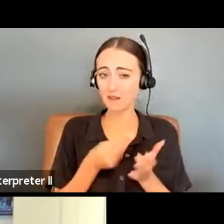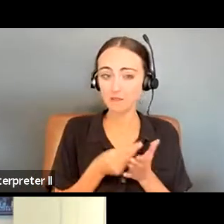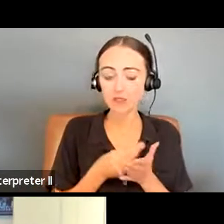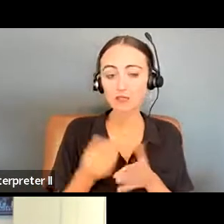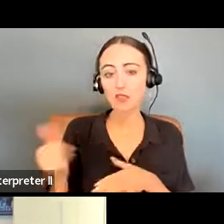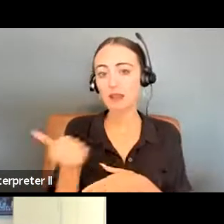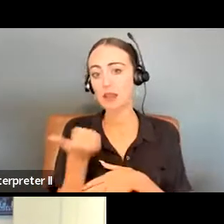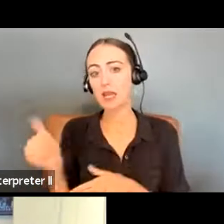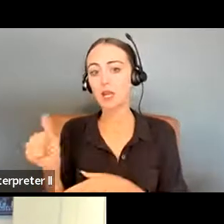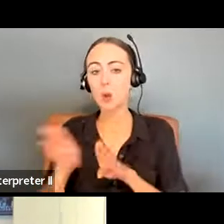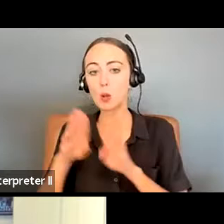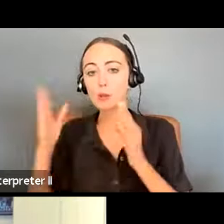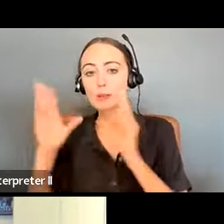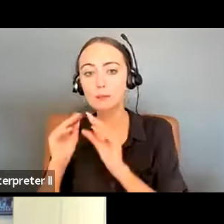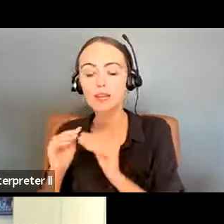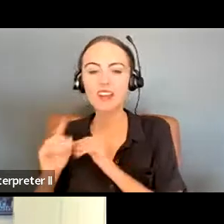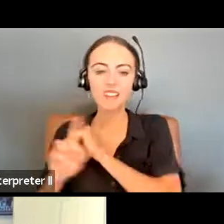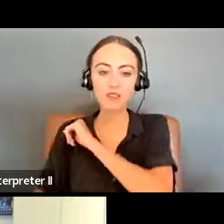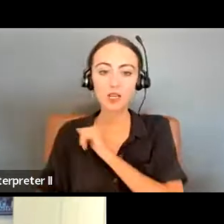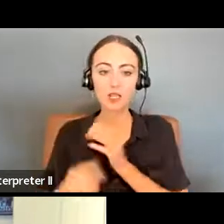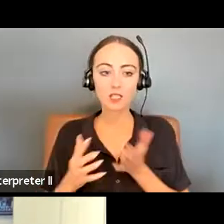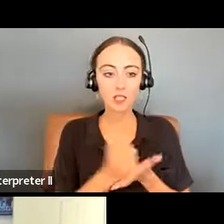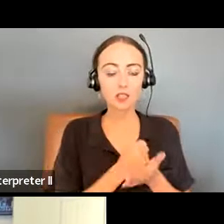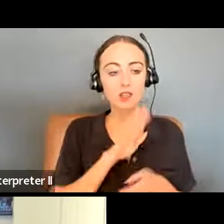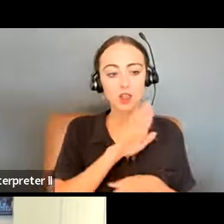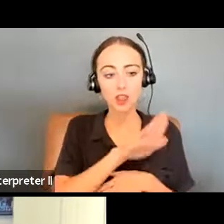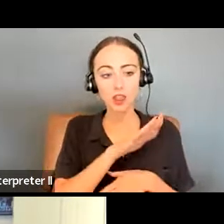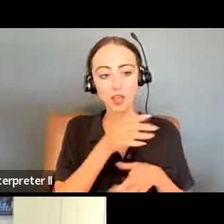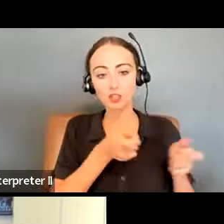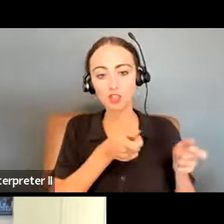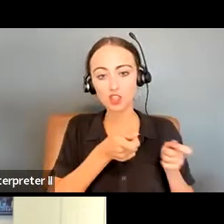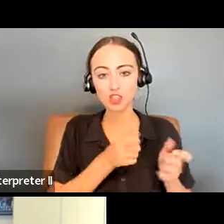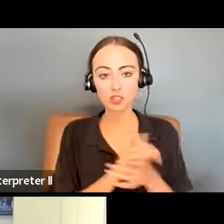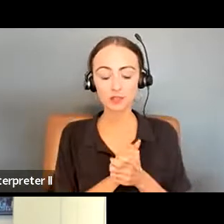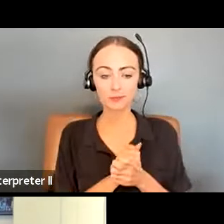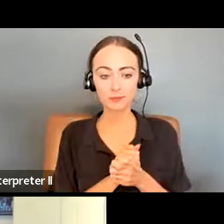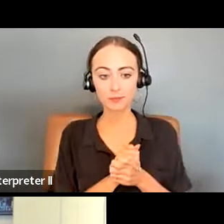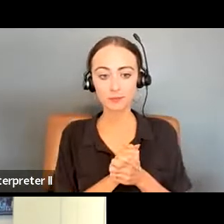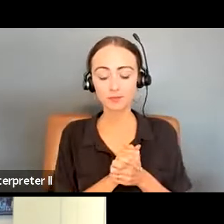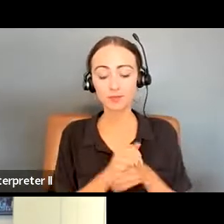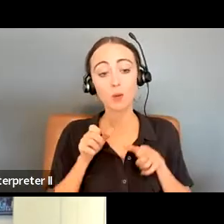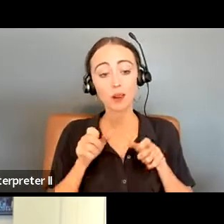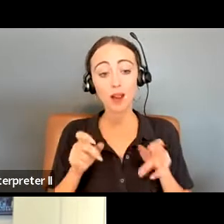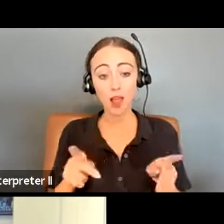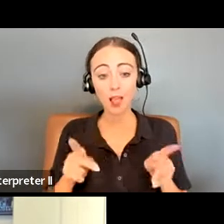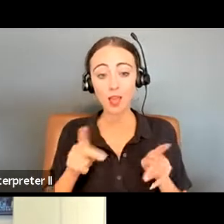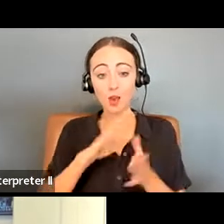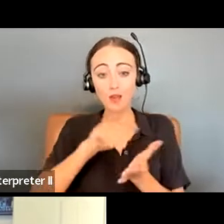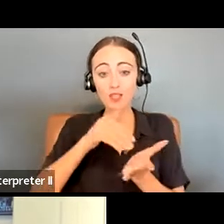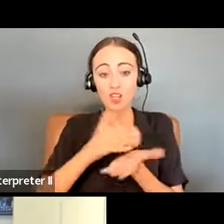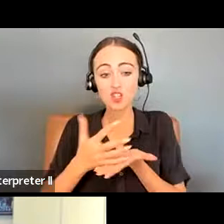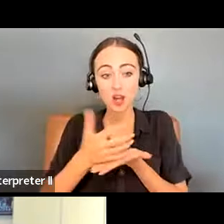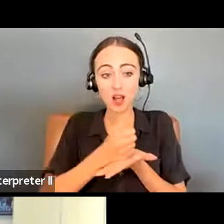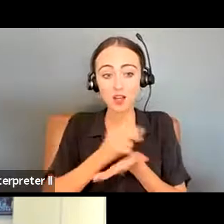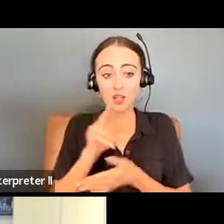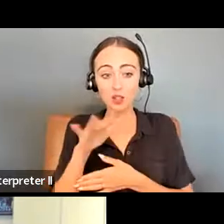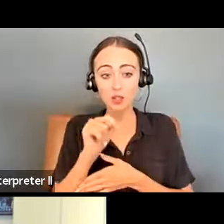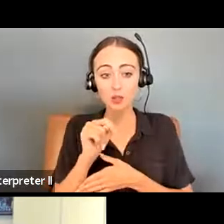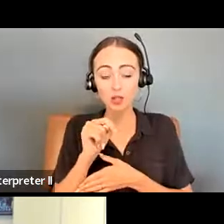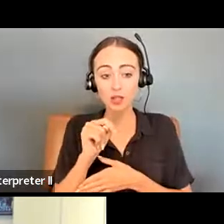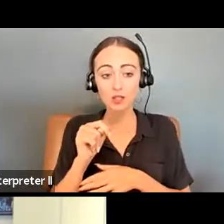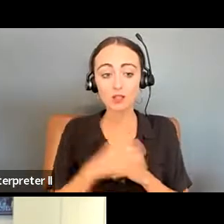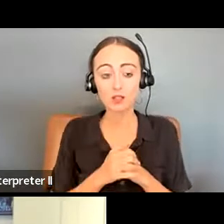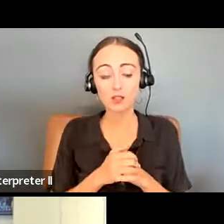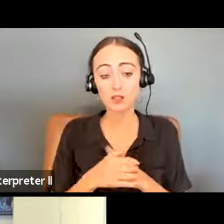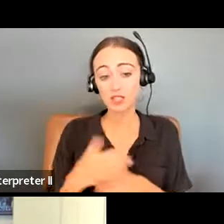meetings violations under its jurisdiction. It would allow the Central Collection Unit of the Office of the Chief